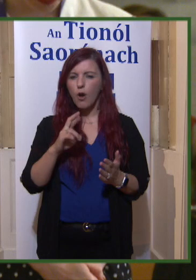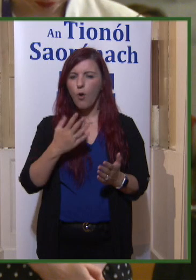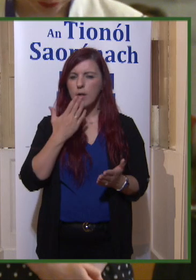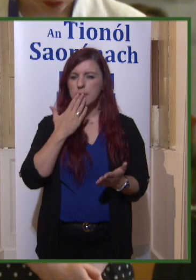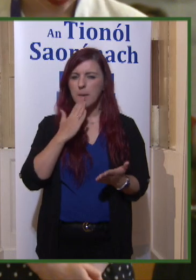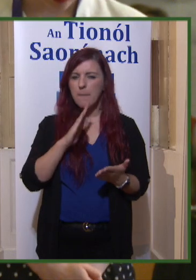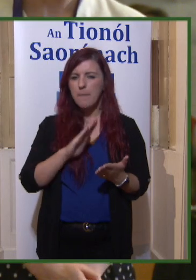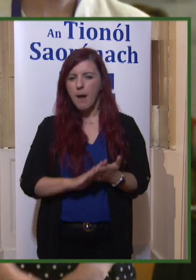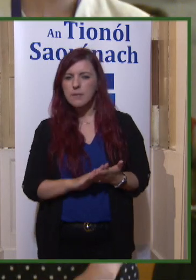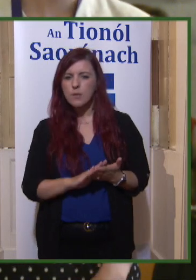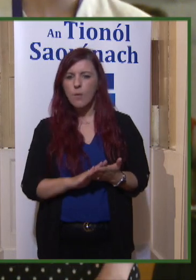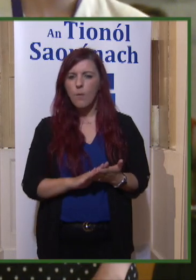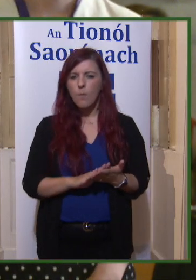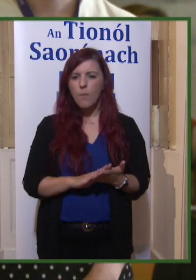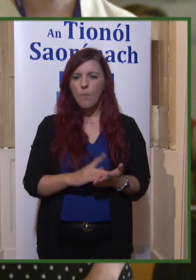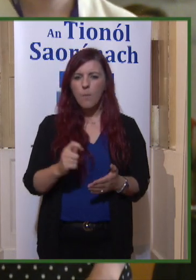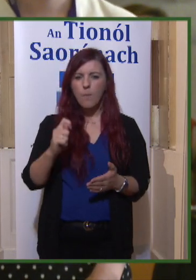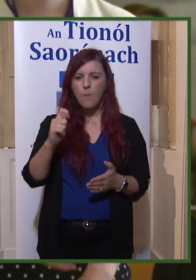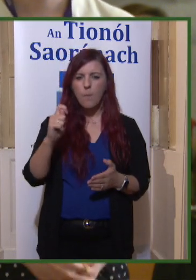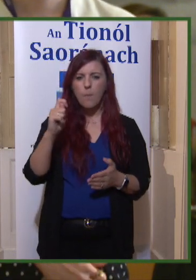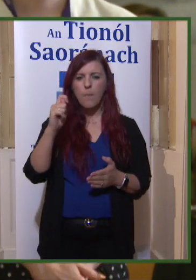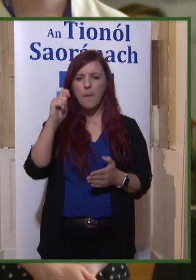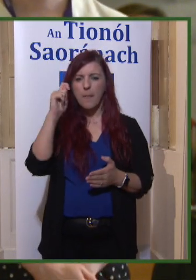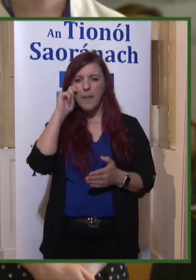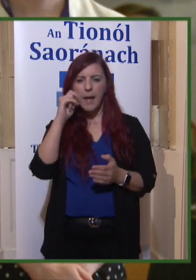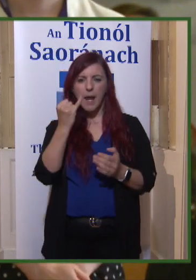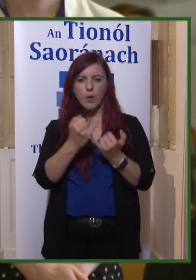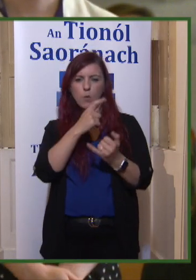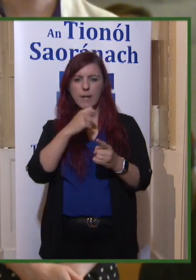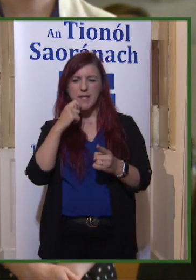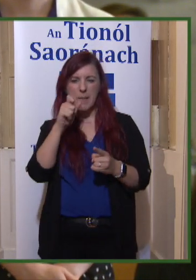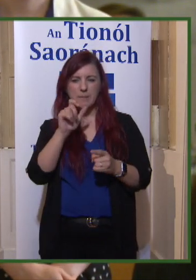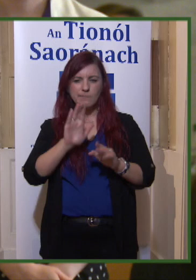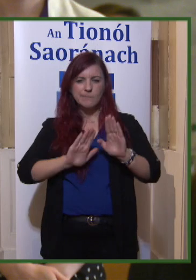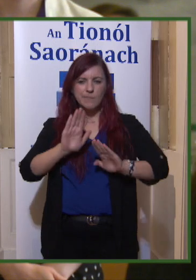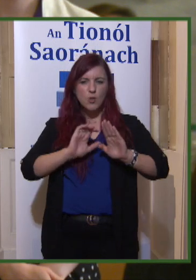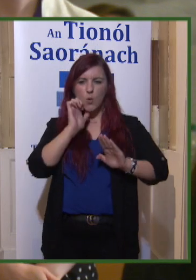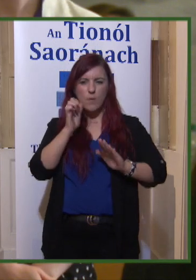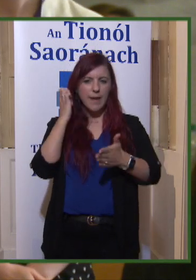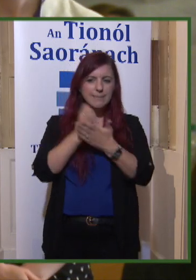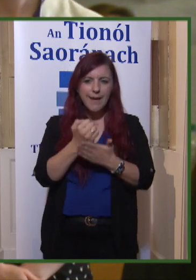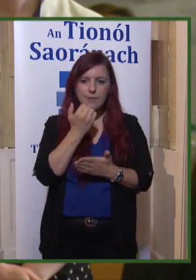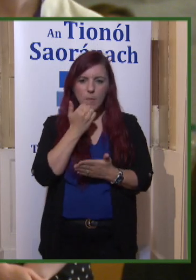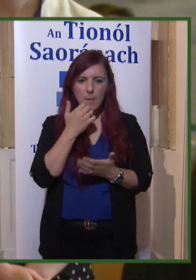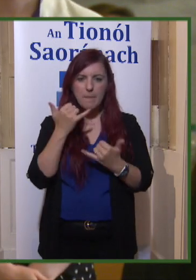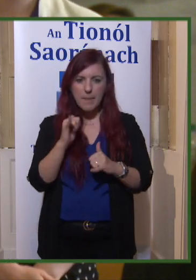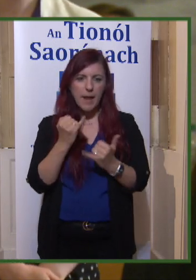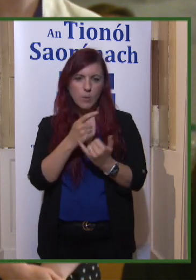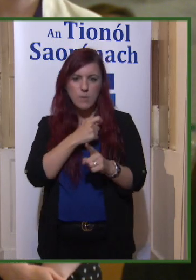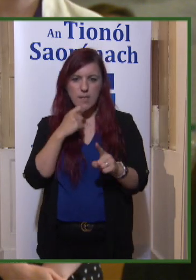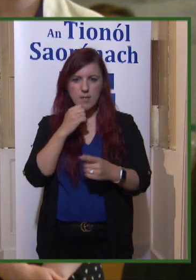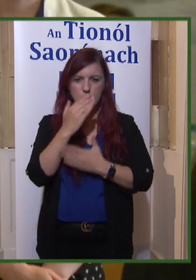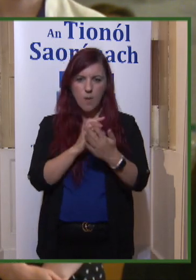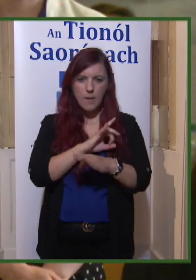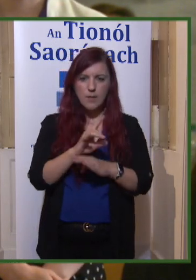be, we probably shouldn't vote on a specific number, maybe just have some sort of wording saying an appropriate number, as you say,